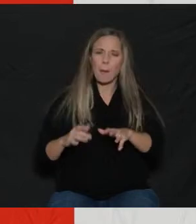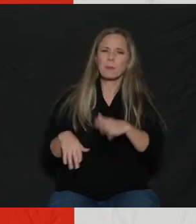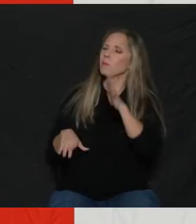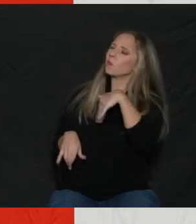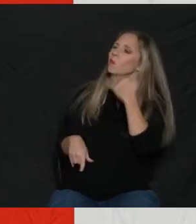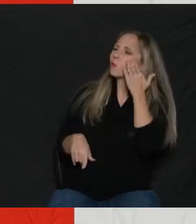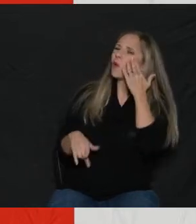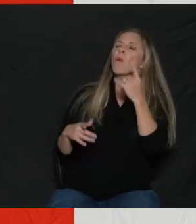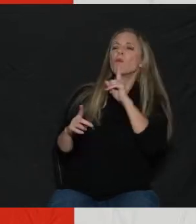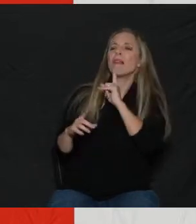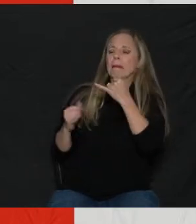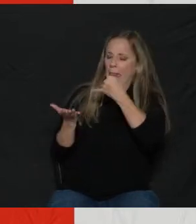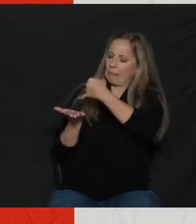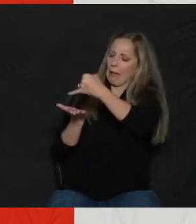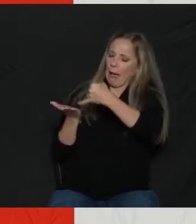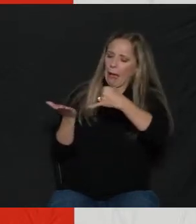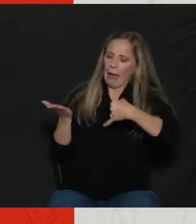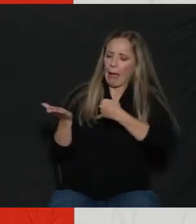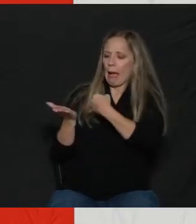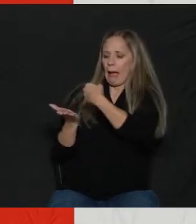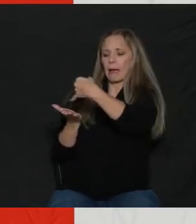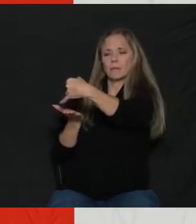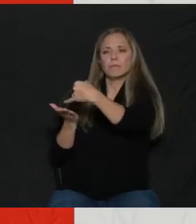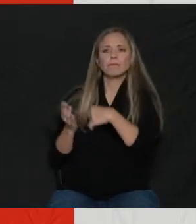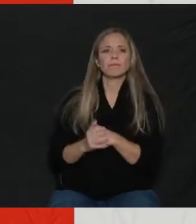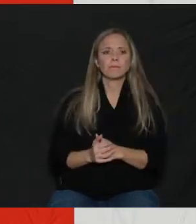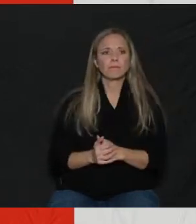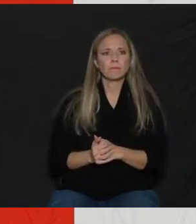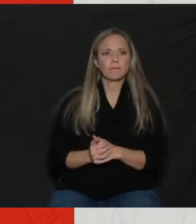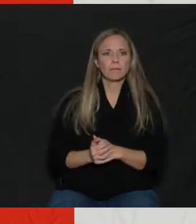outline around it. There we go.